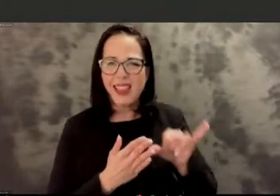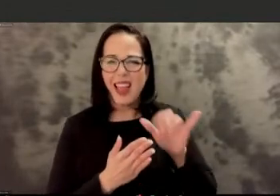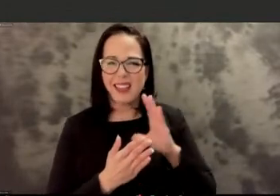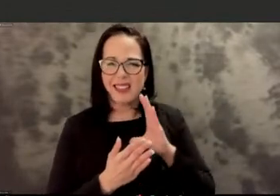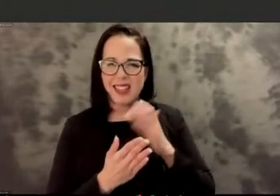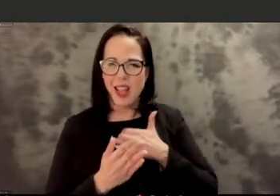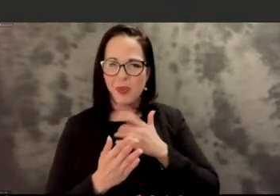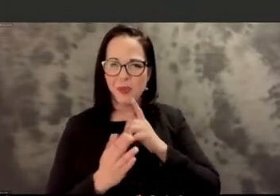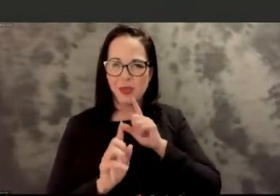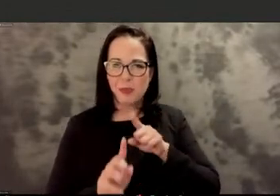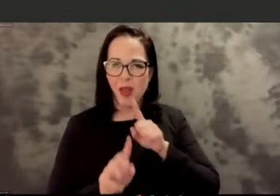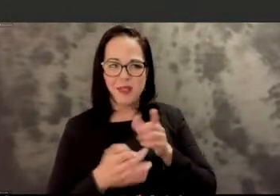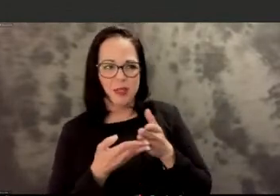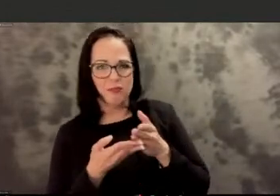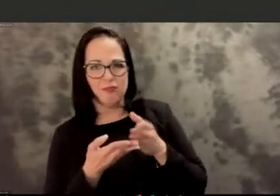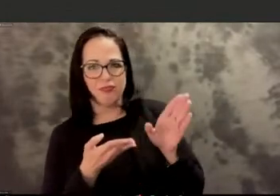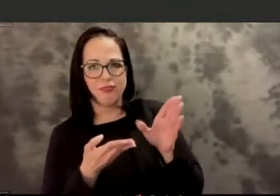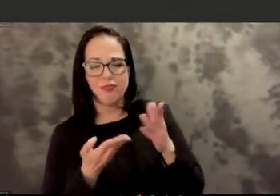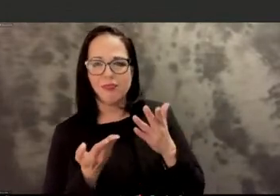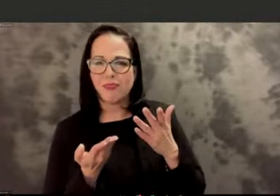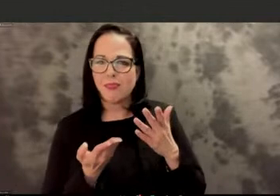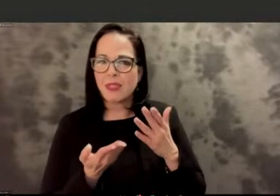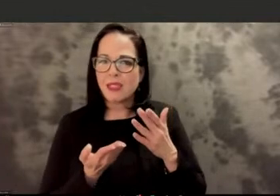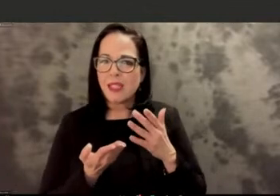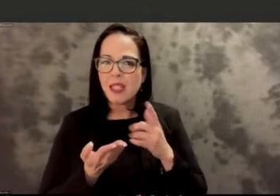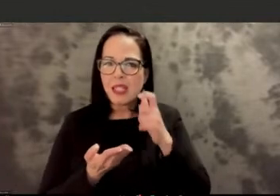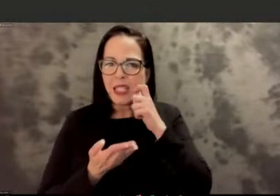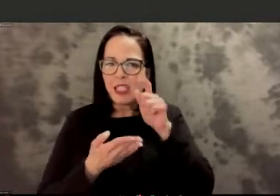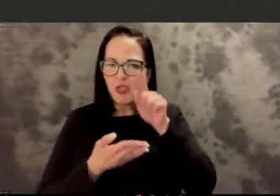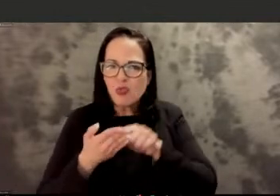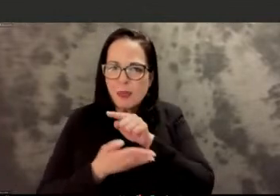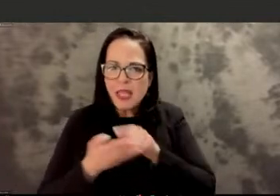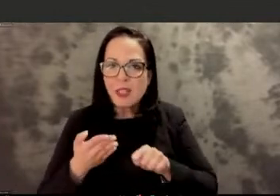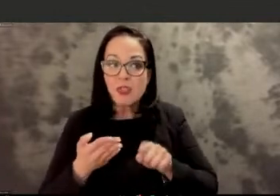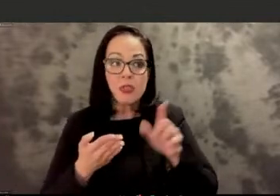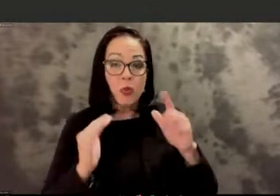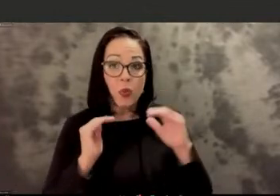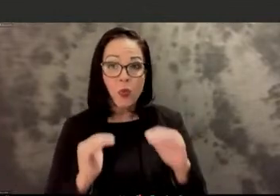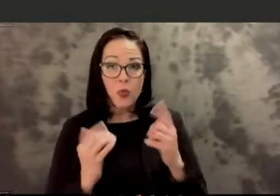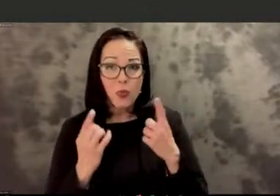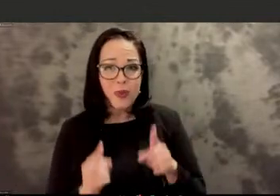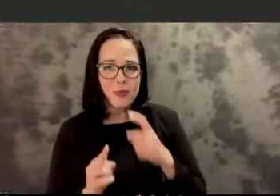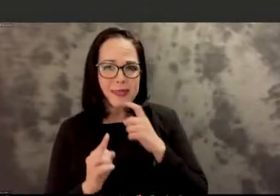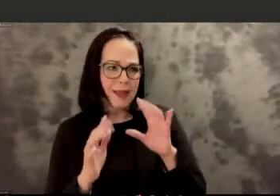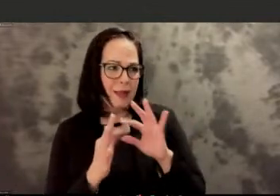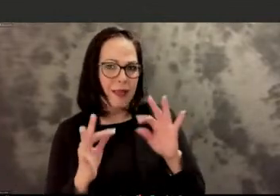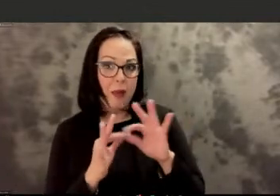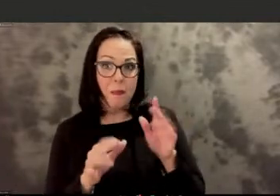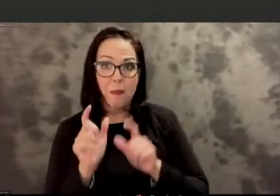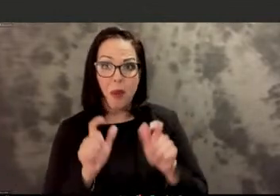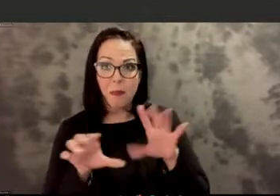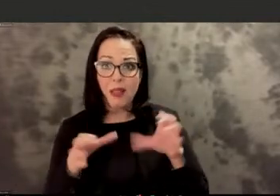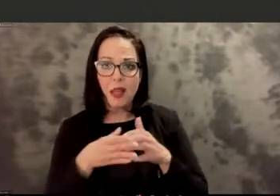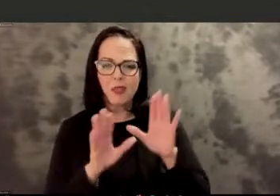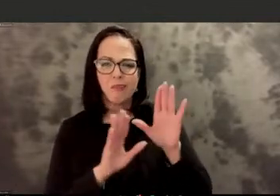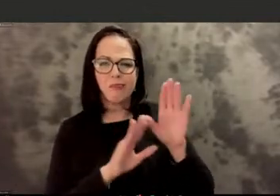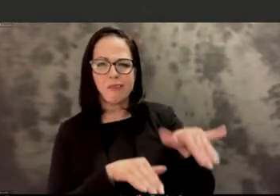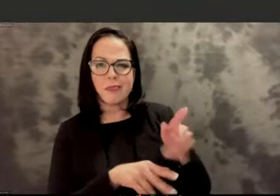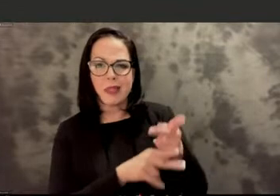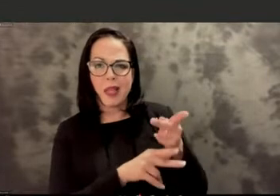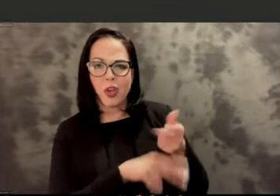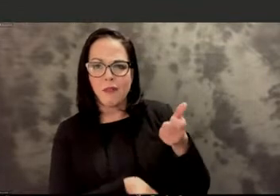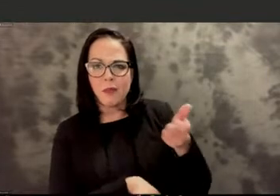effectively discriminating. When we say that the population, the community can care for its own with its